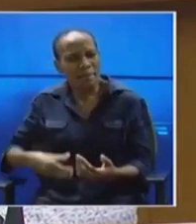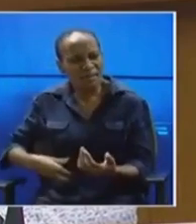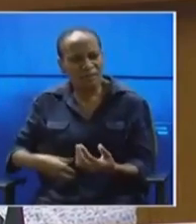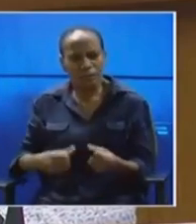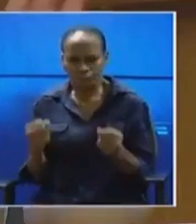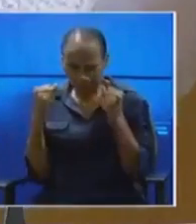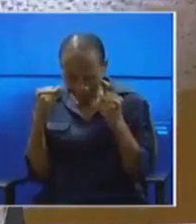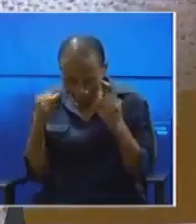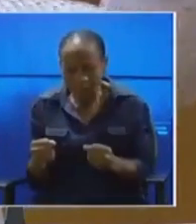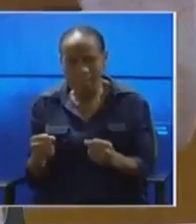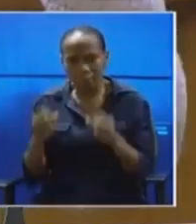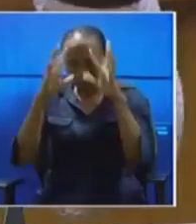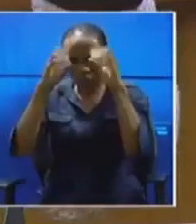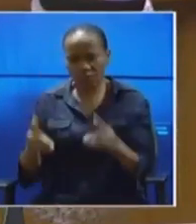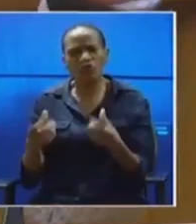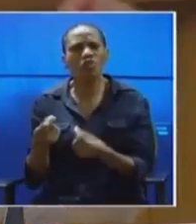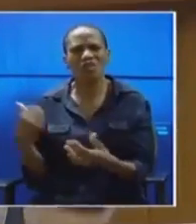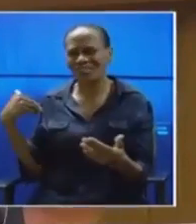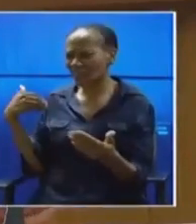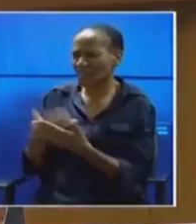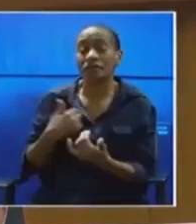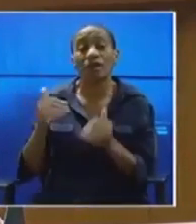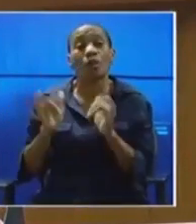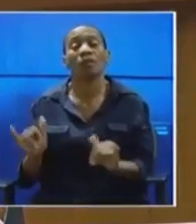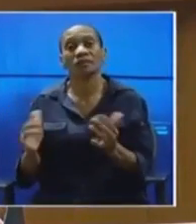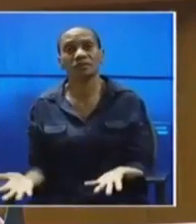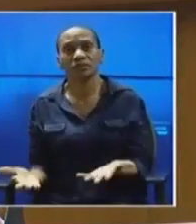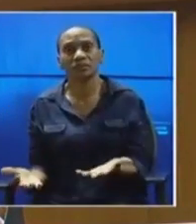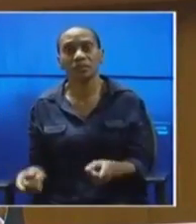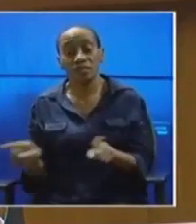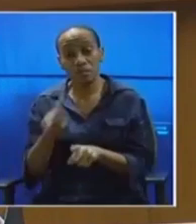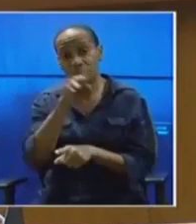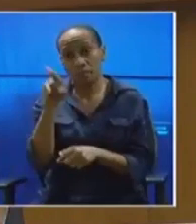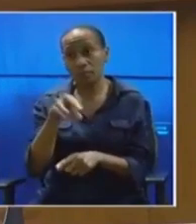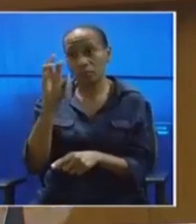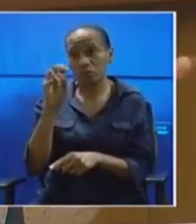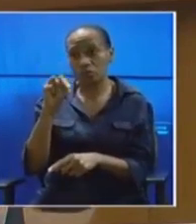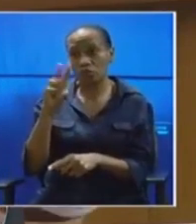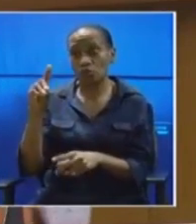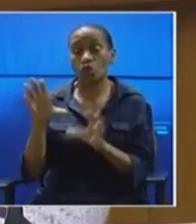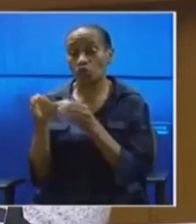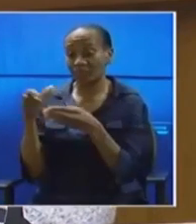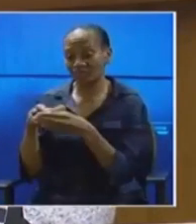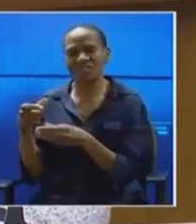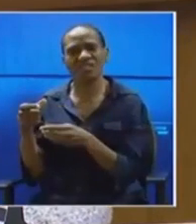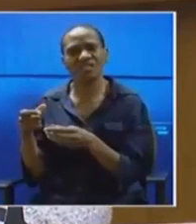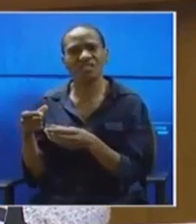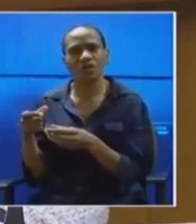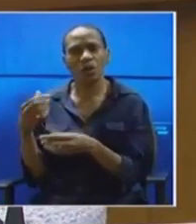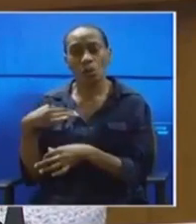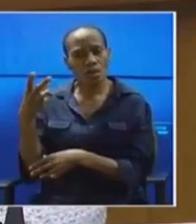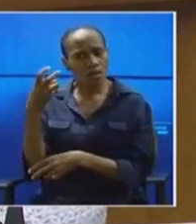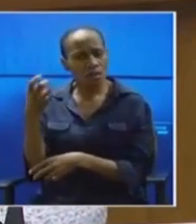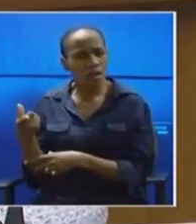many years. Let's take, for example, the revelations in the Zondo Commission of Inquiry. testimony revealed